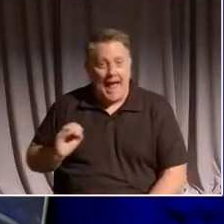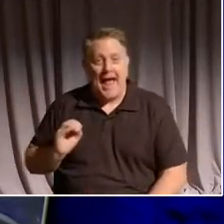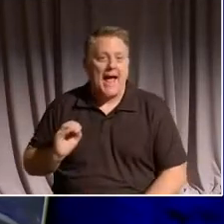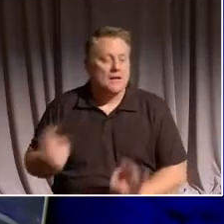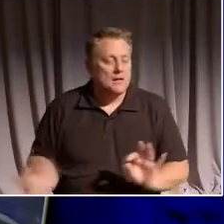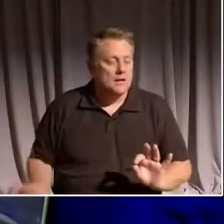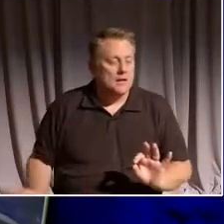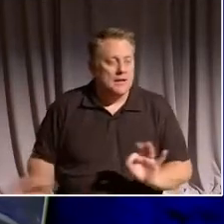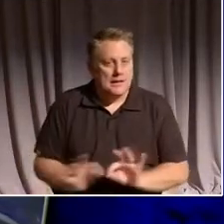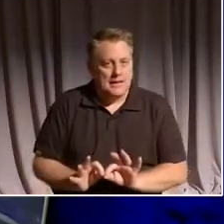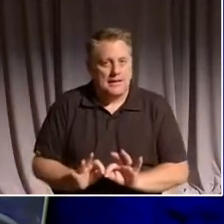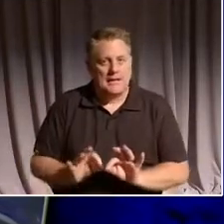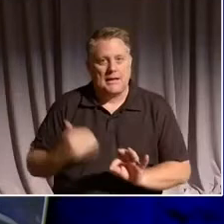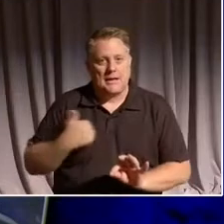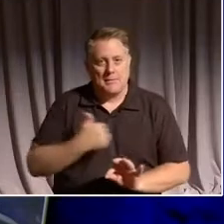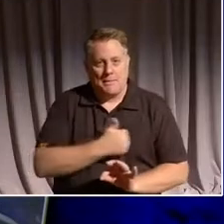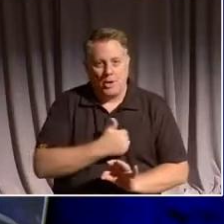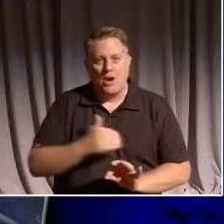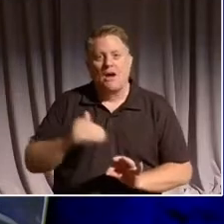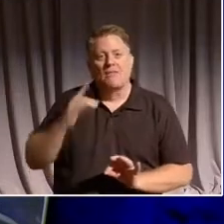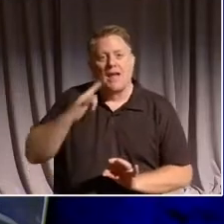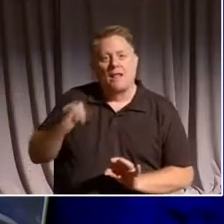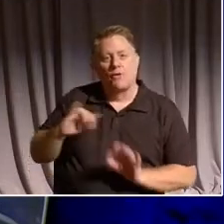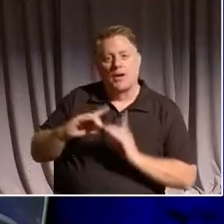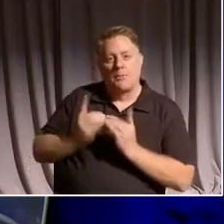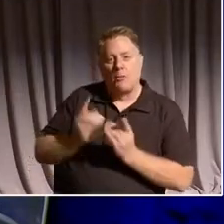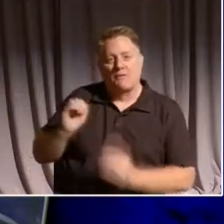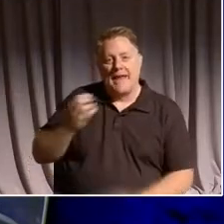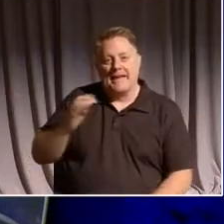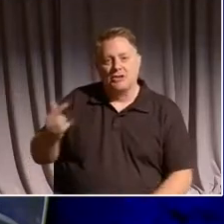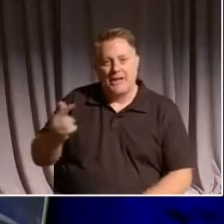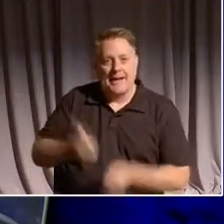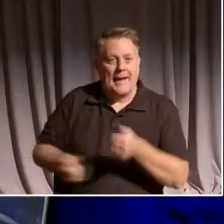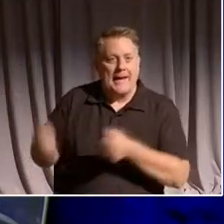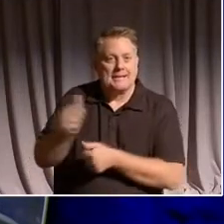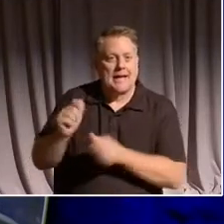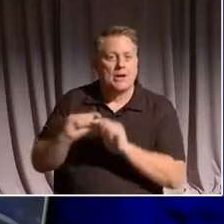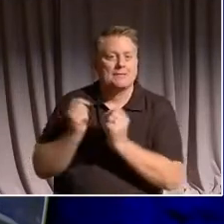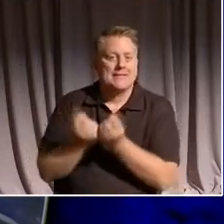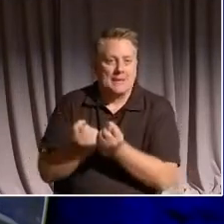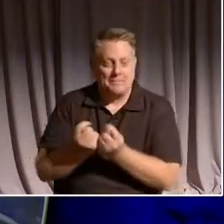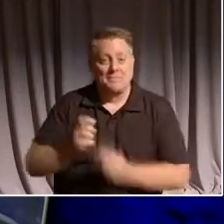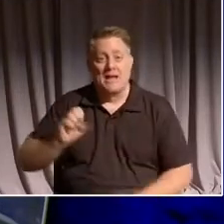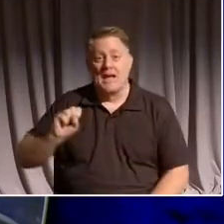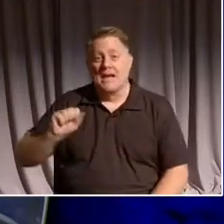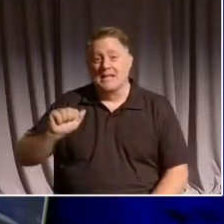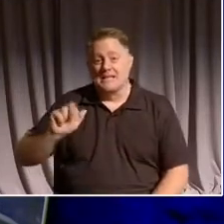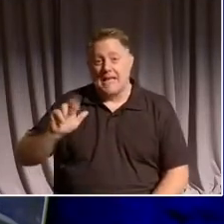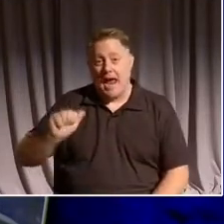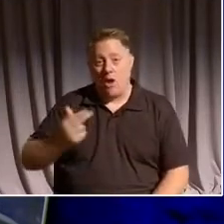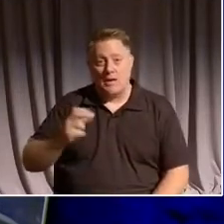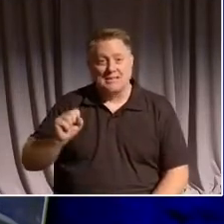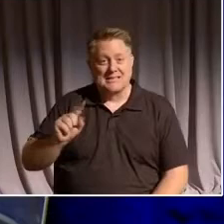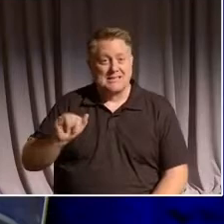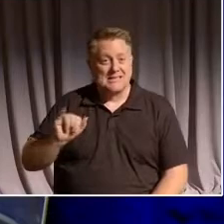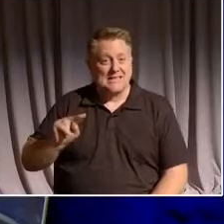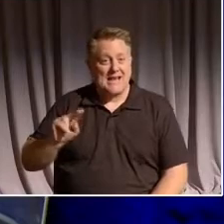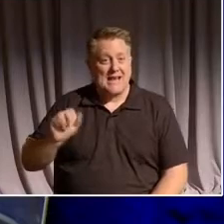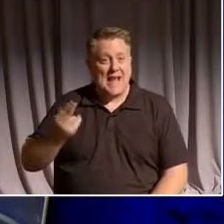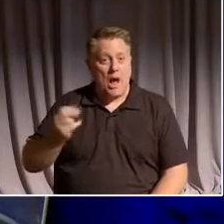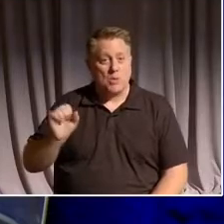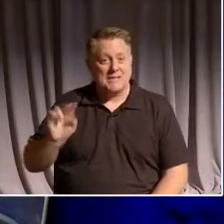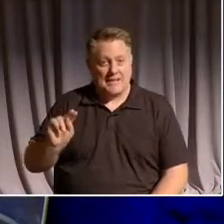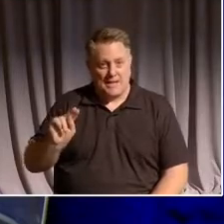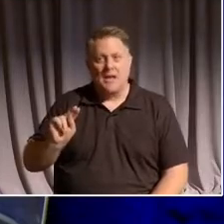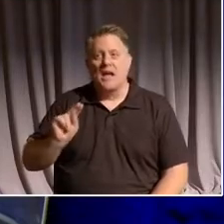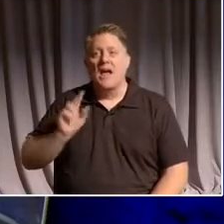key member of the California Department of Aging executive team, Sarah Steenhausen, our Deputy Director of